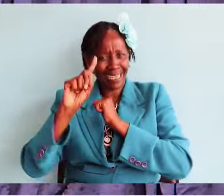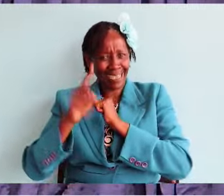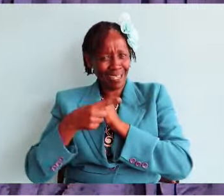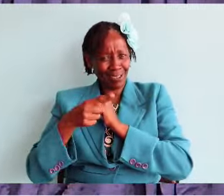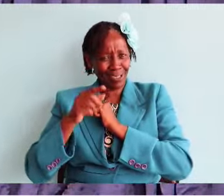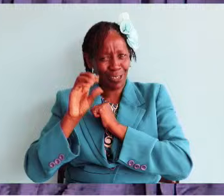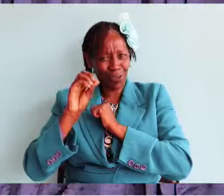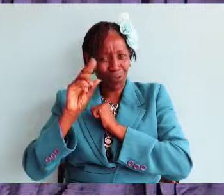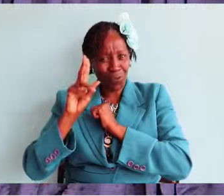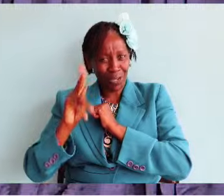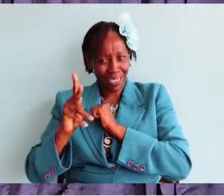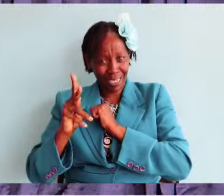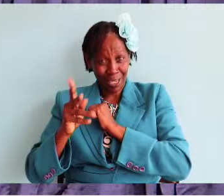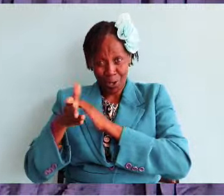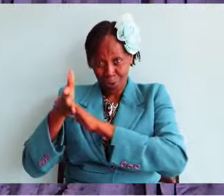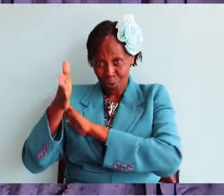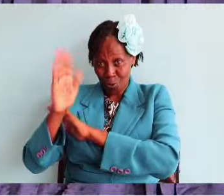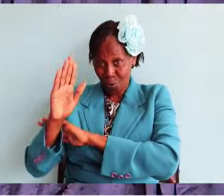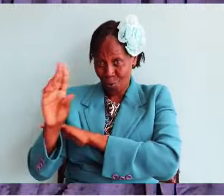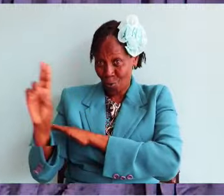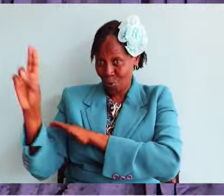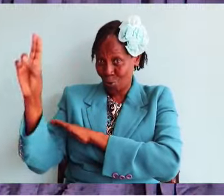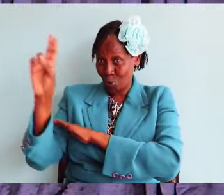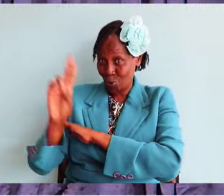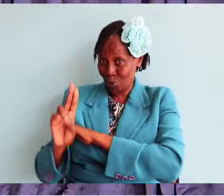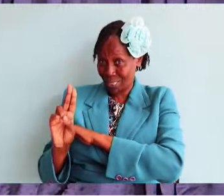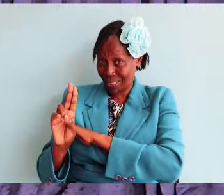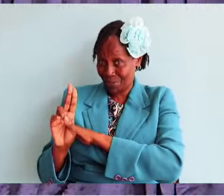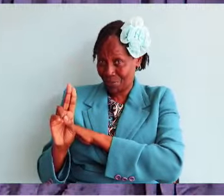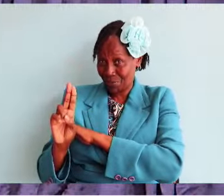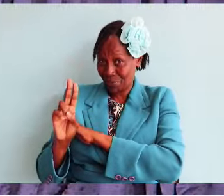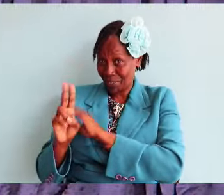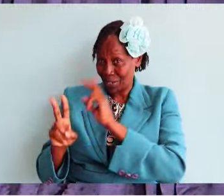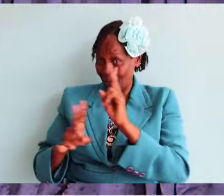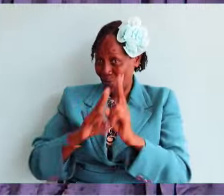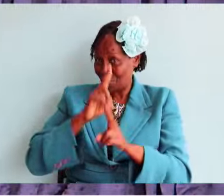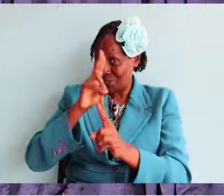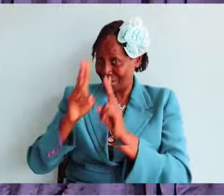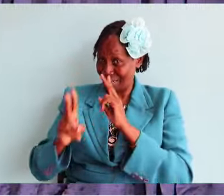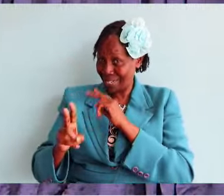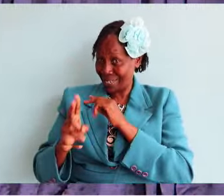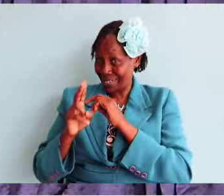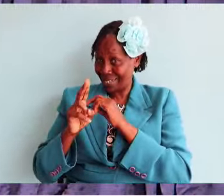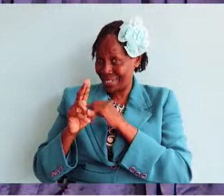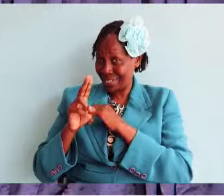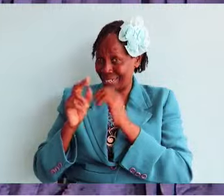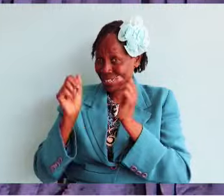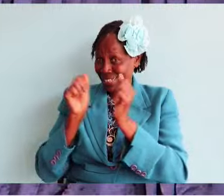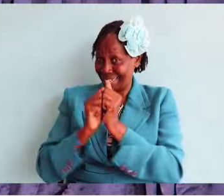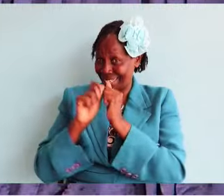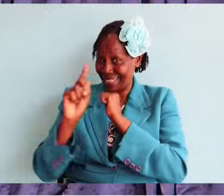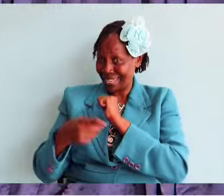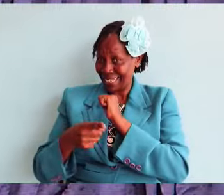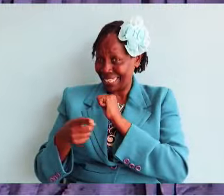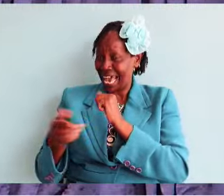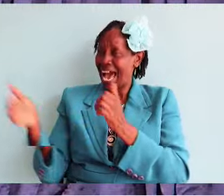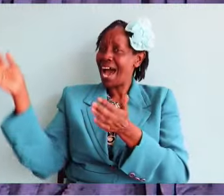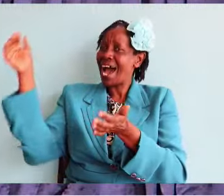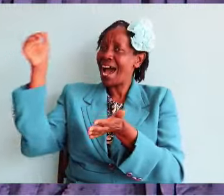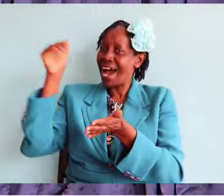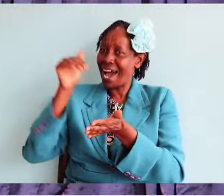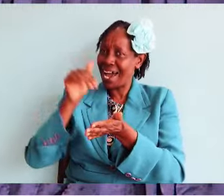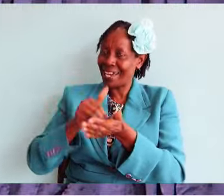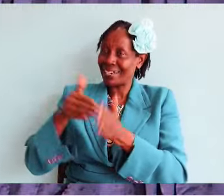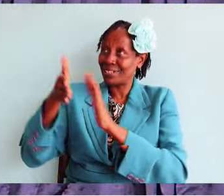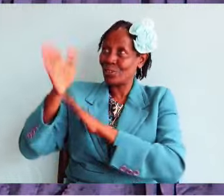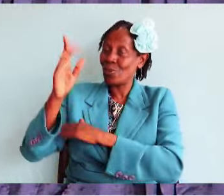go with these 10,000. But God also insists again and asks Gideon to reduce this